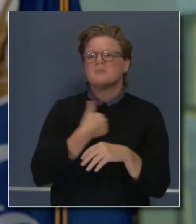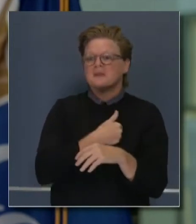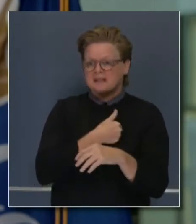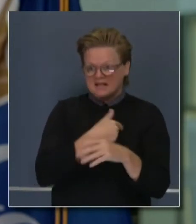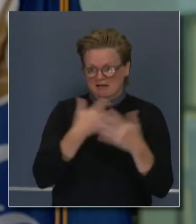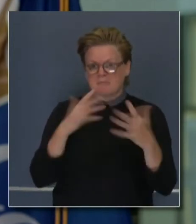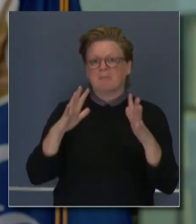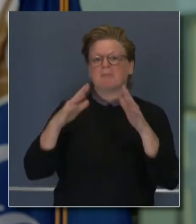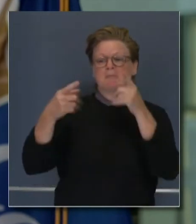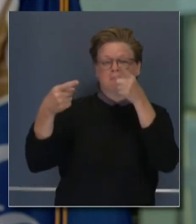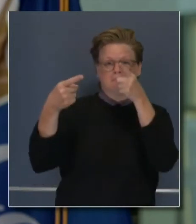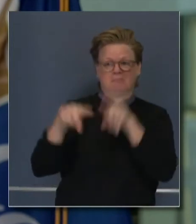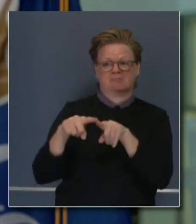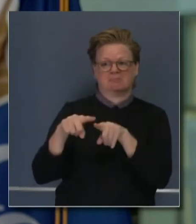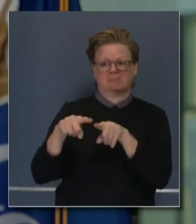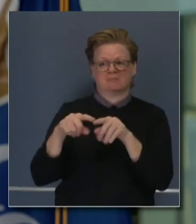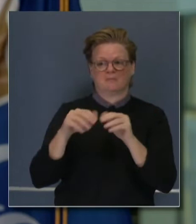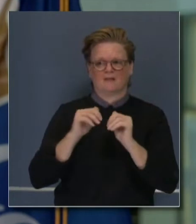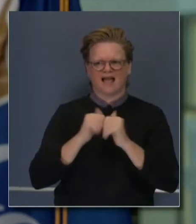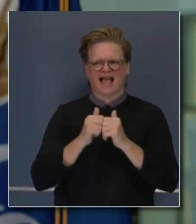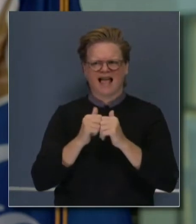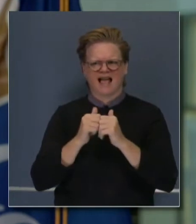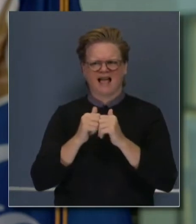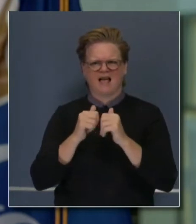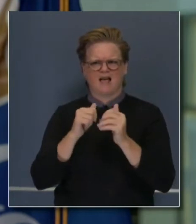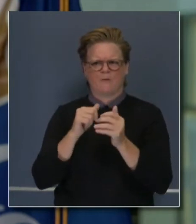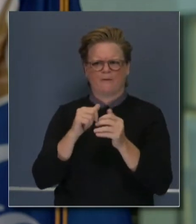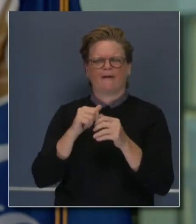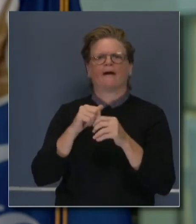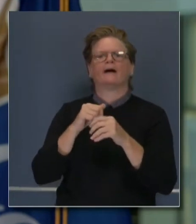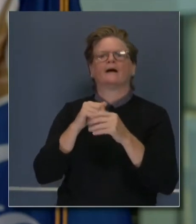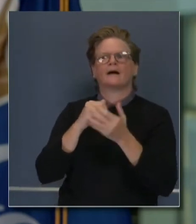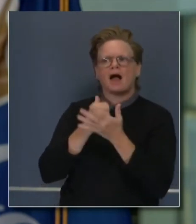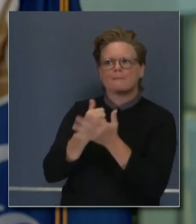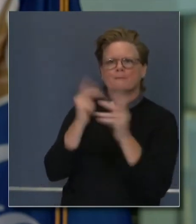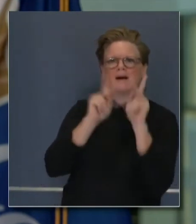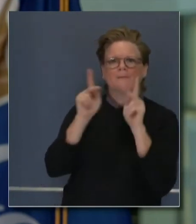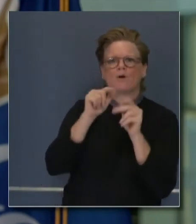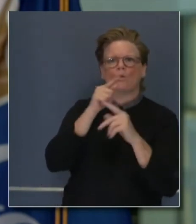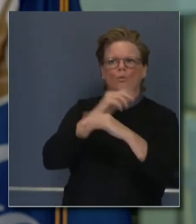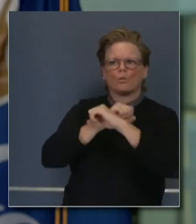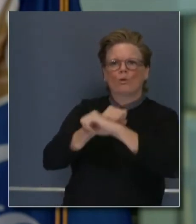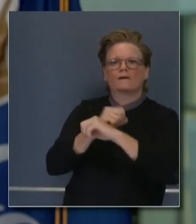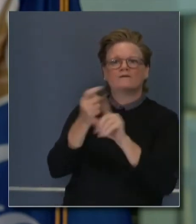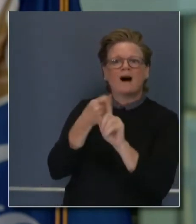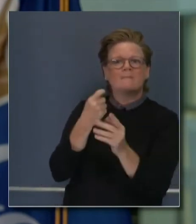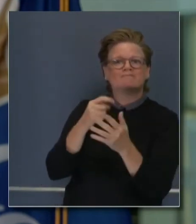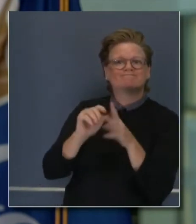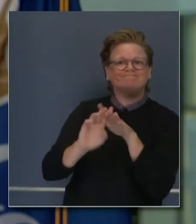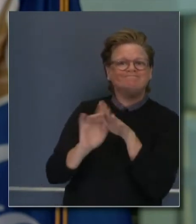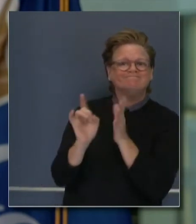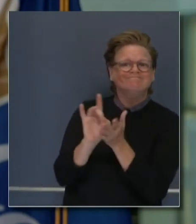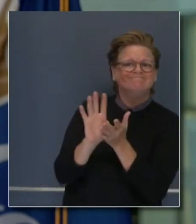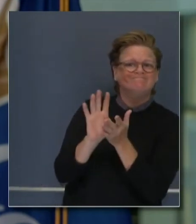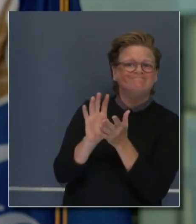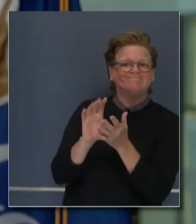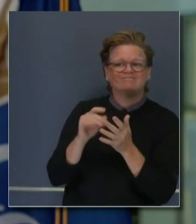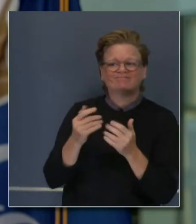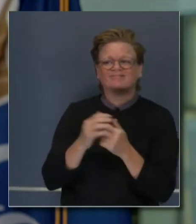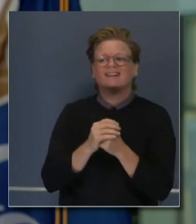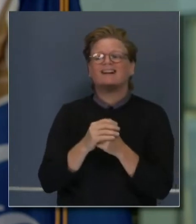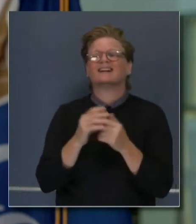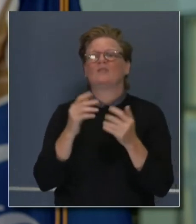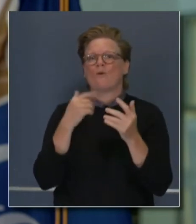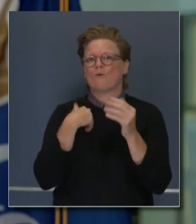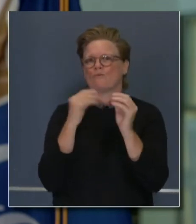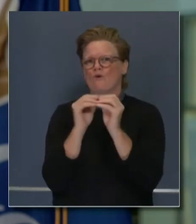evictions, and I'm very pleased to announce that and look forward to talking more about that in detail as the